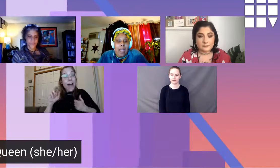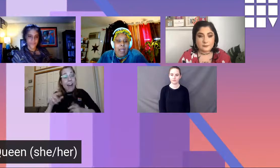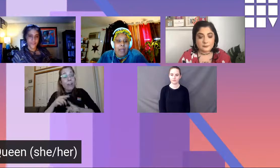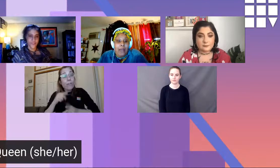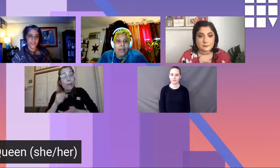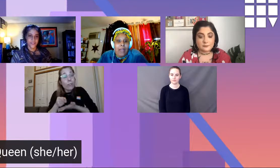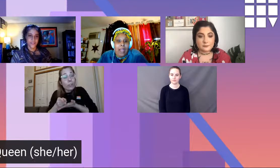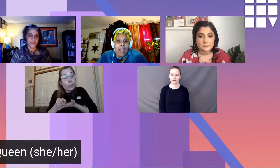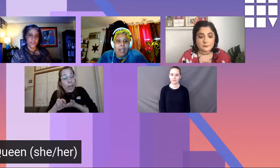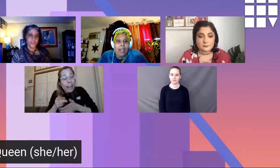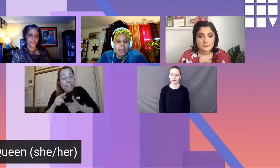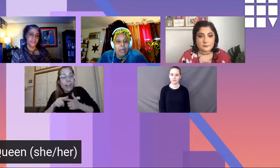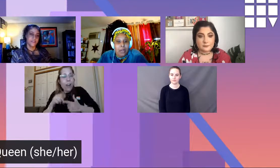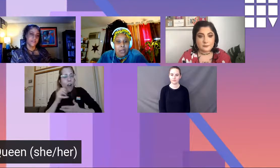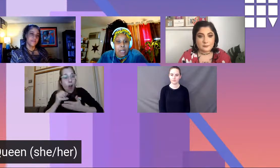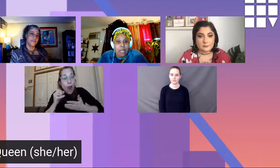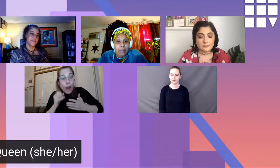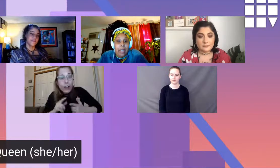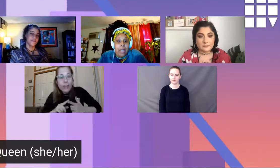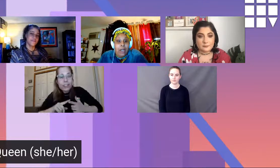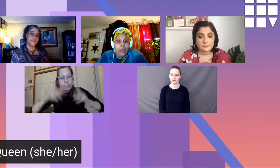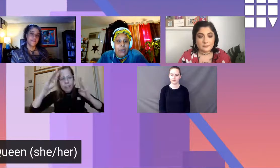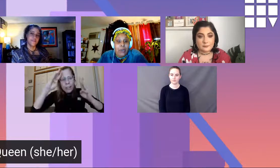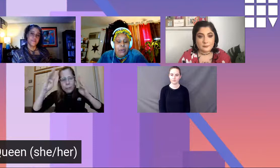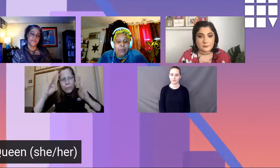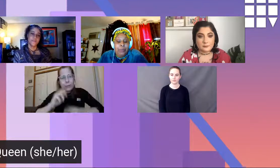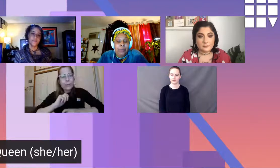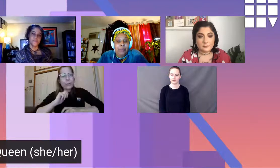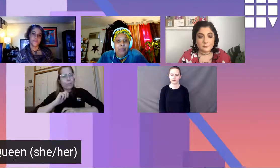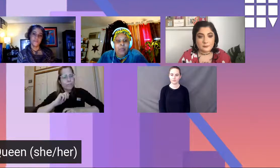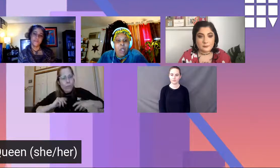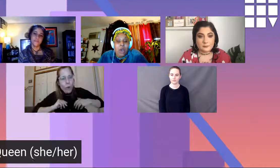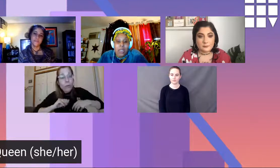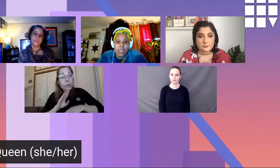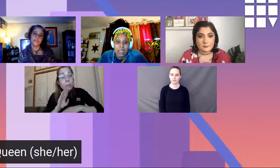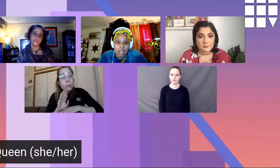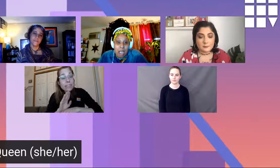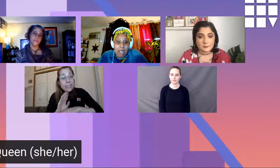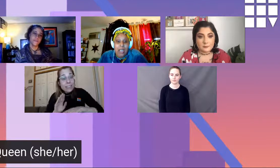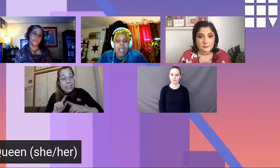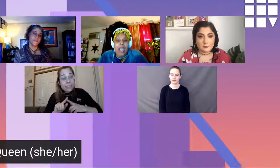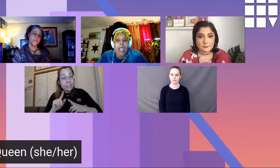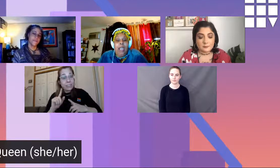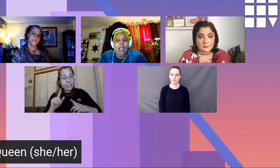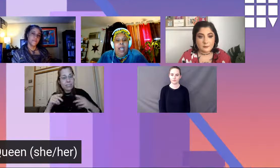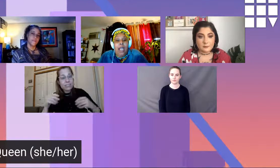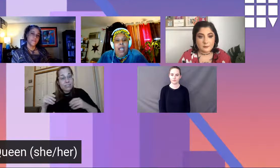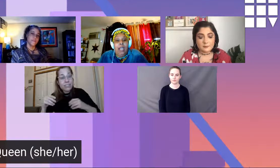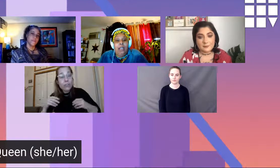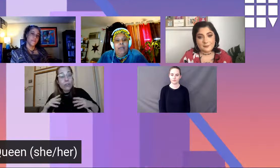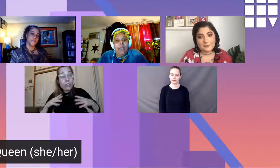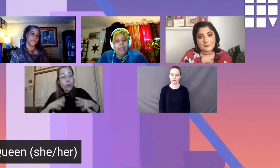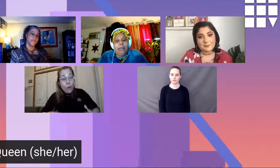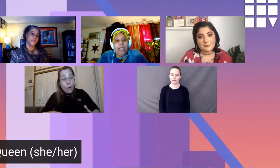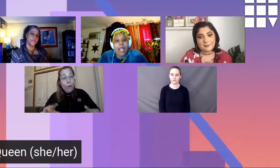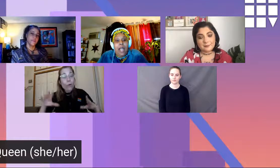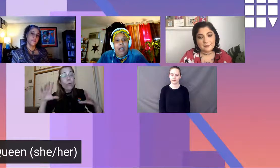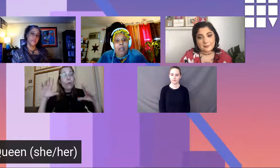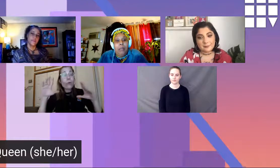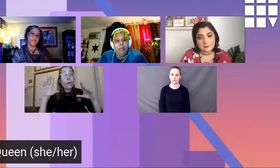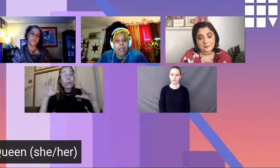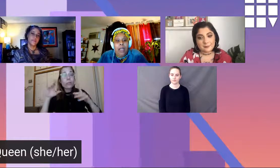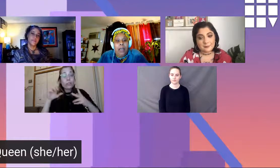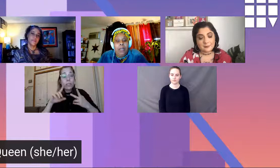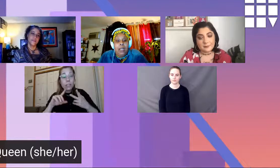I have an apparel line, Black Girls Are Sunshine, and I developed